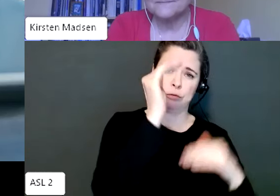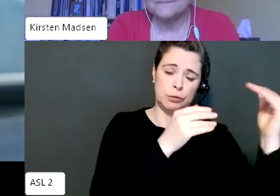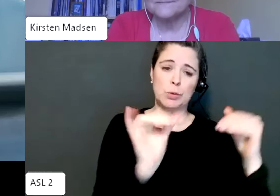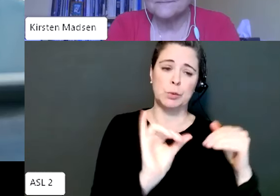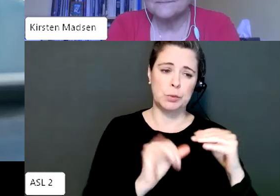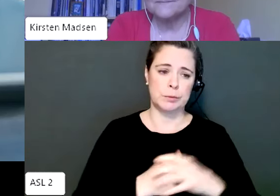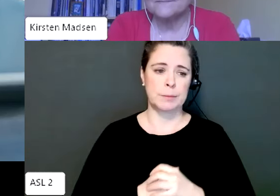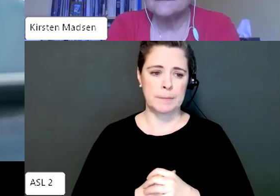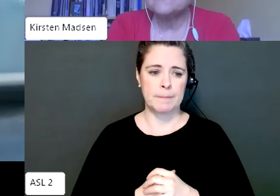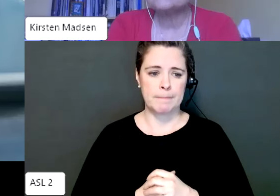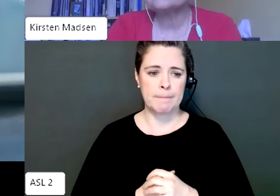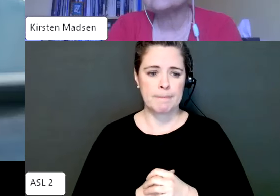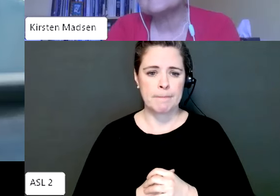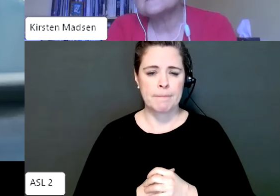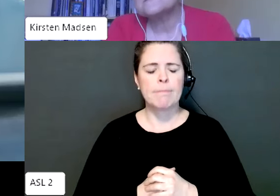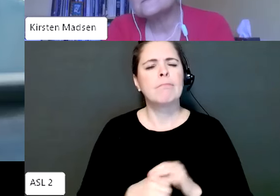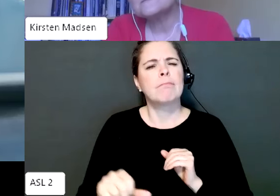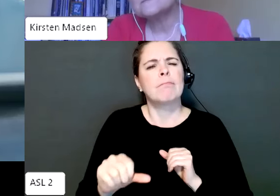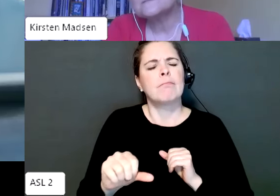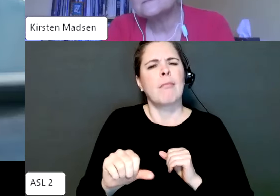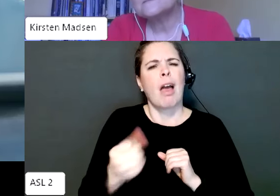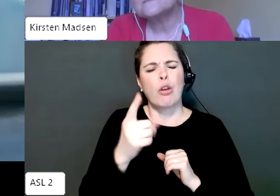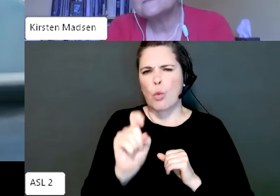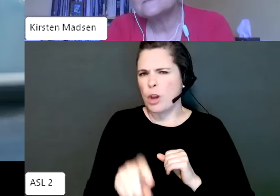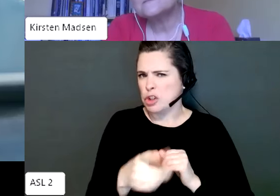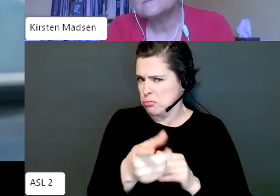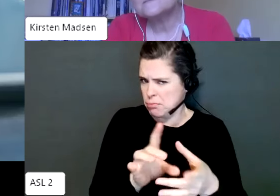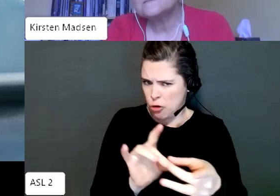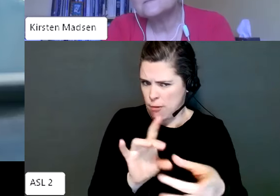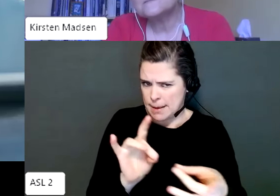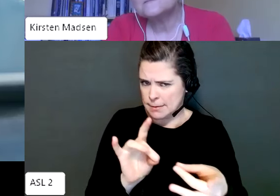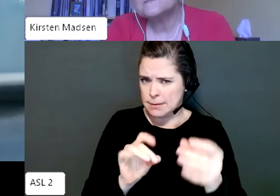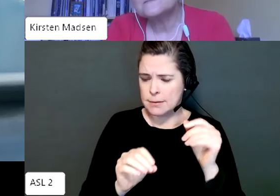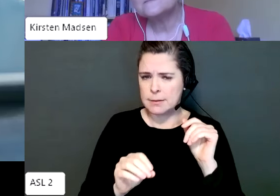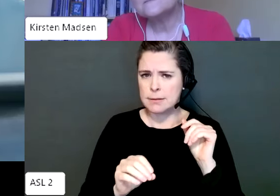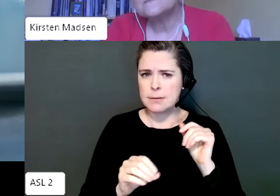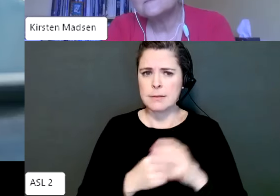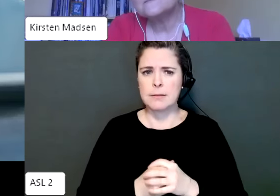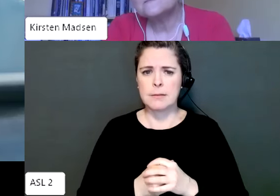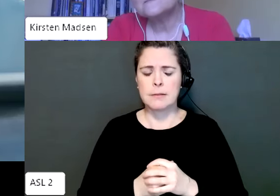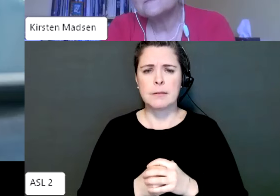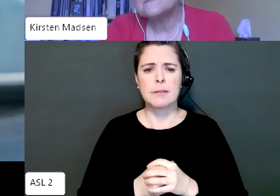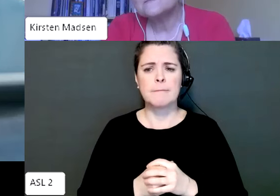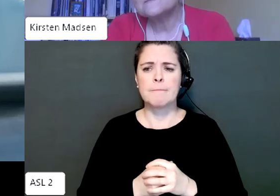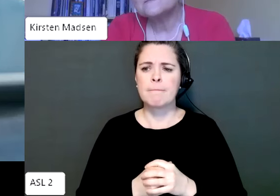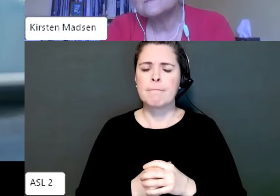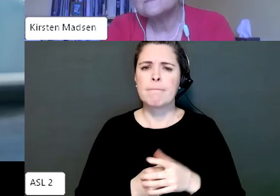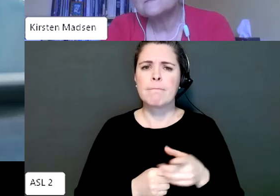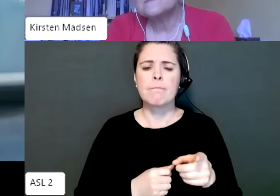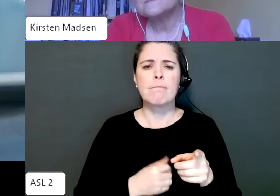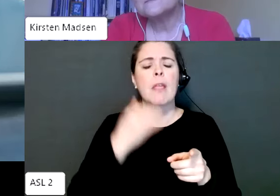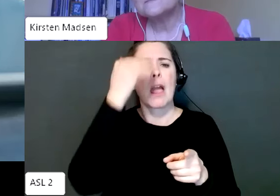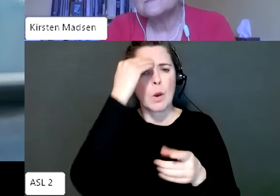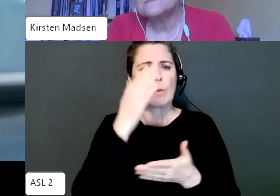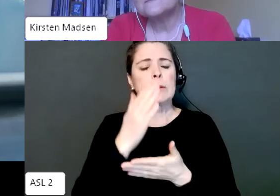I had, maybe you could comment on, is the work that you've been doing with other partners or learned from other partners. I know we have